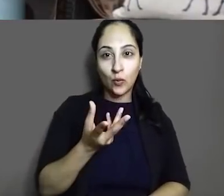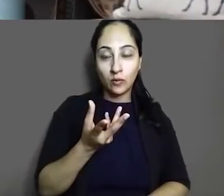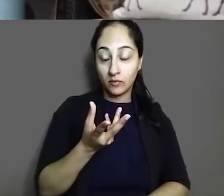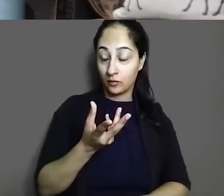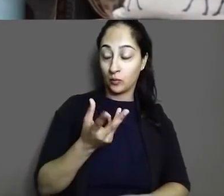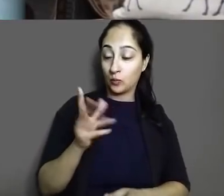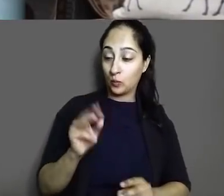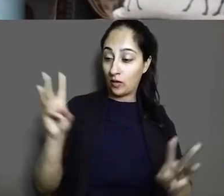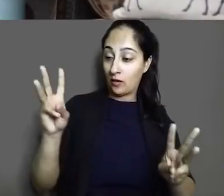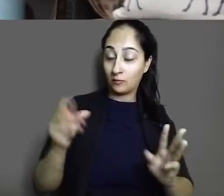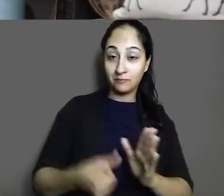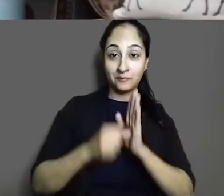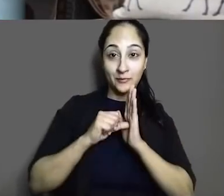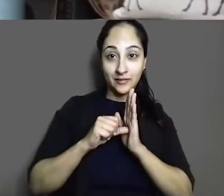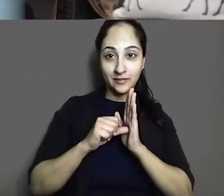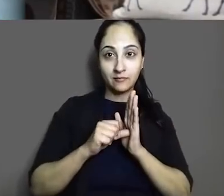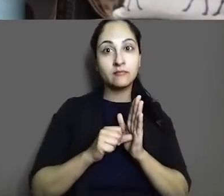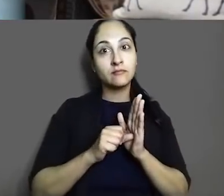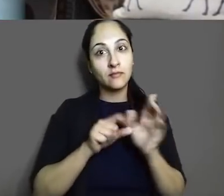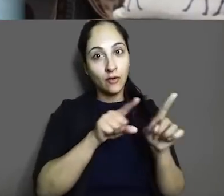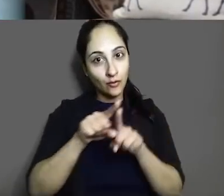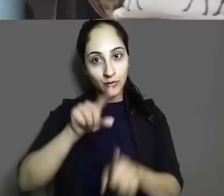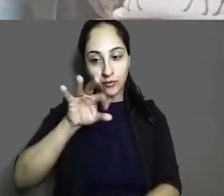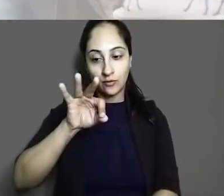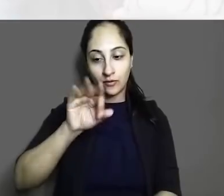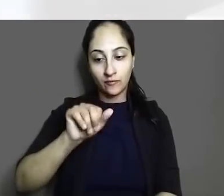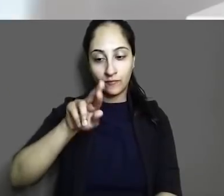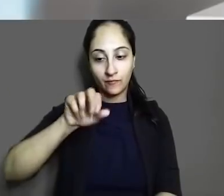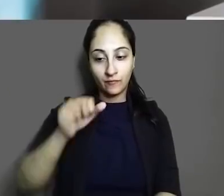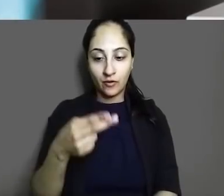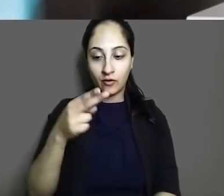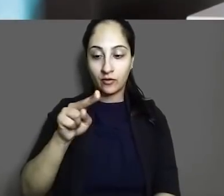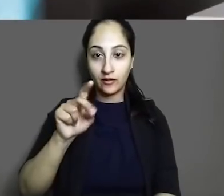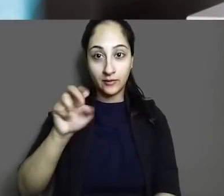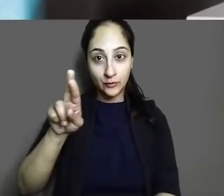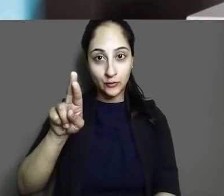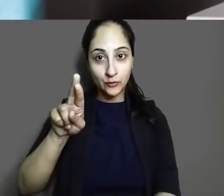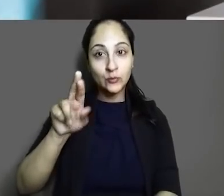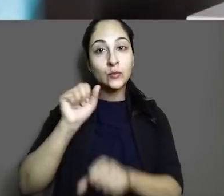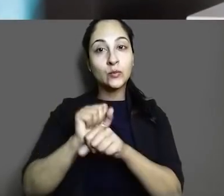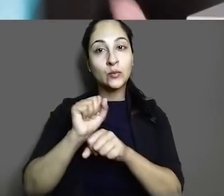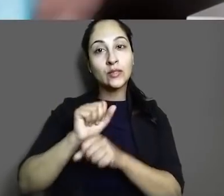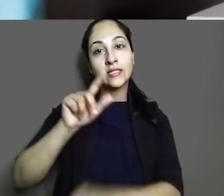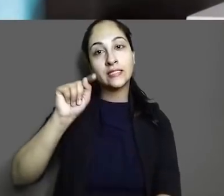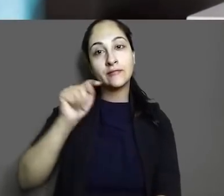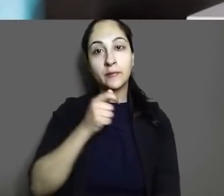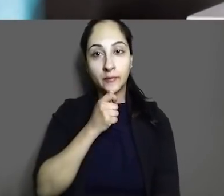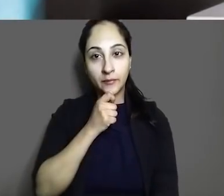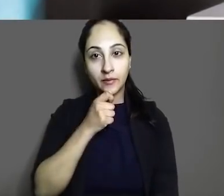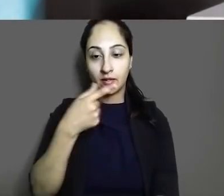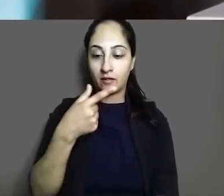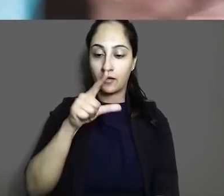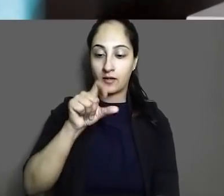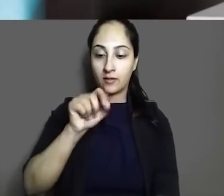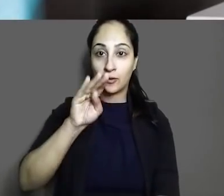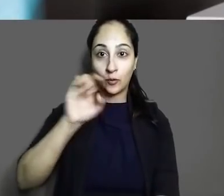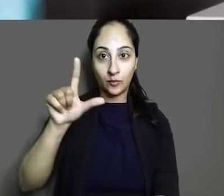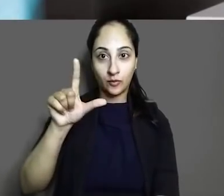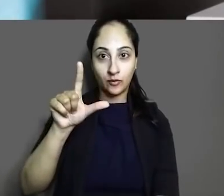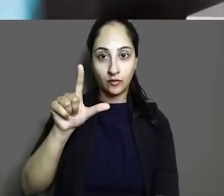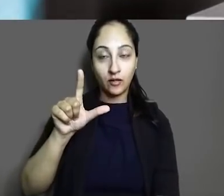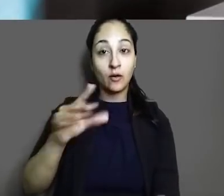south. That's pretty hard to beat. And of course, then there's Farah Nasser, who is an anchor for Global in Toronto,